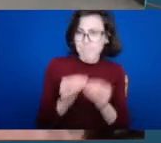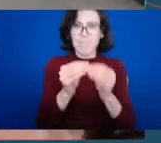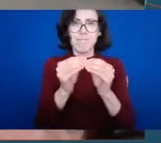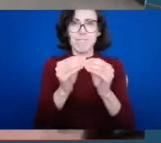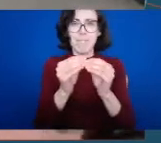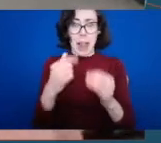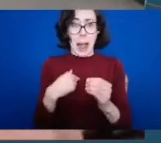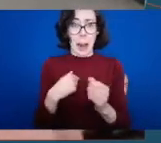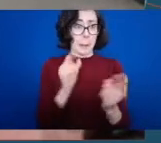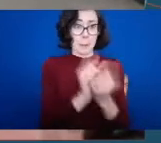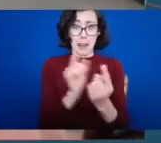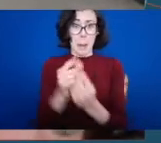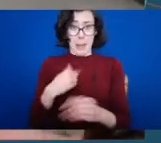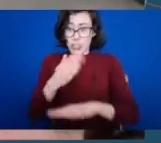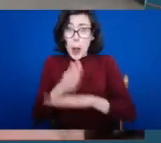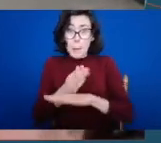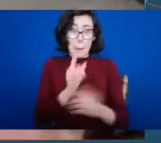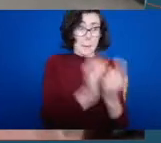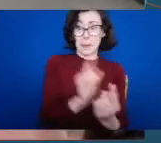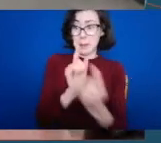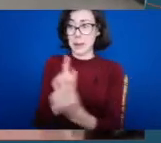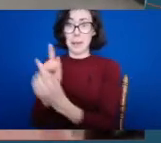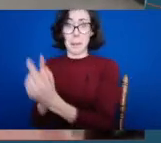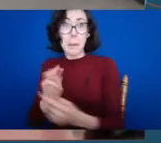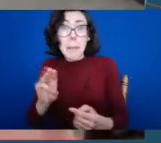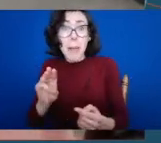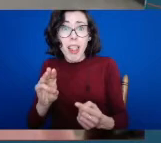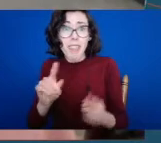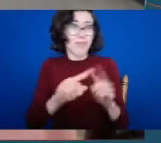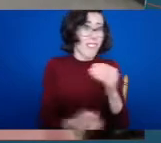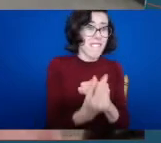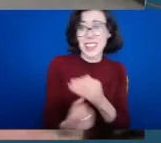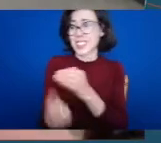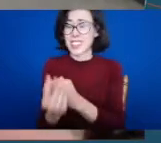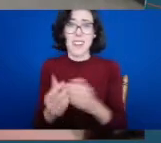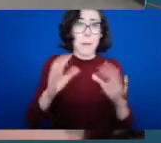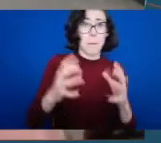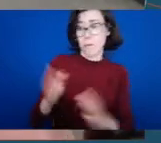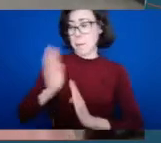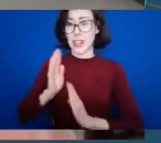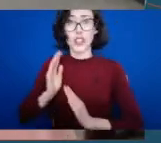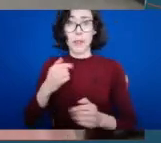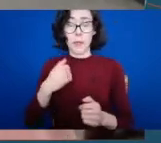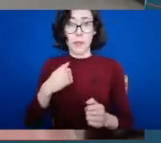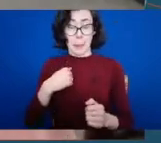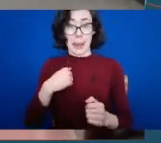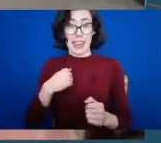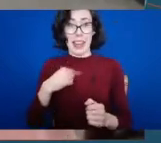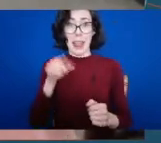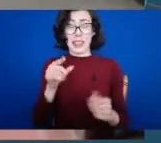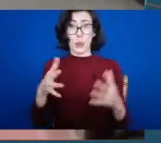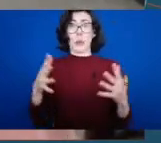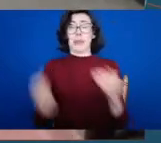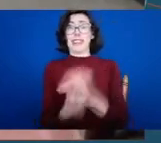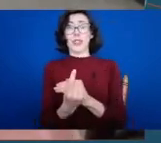living all the time, be at events, going around to different matches and things like that. So for me, that was the biggest issue that I kind of came across, was I